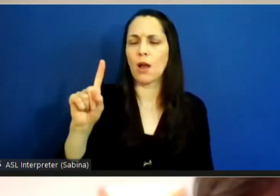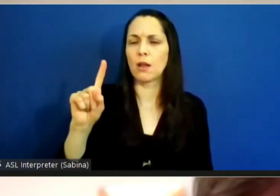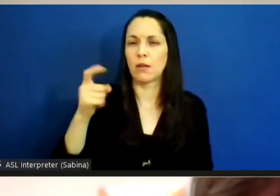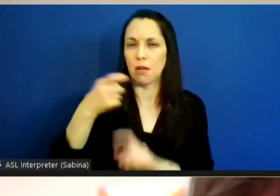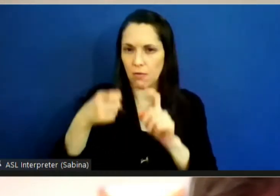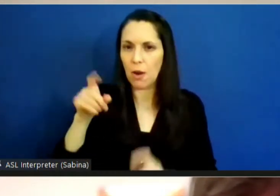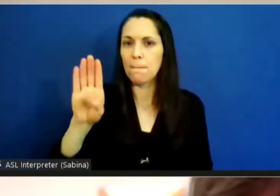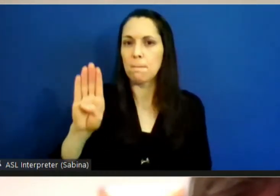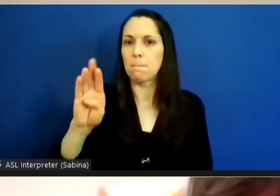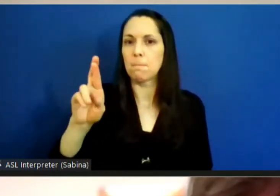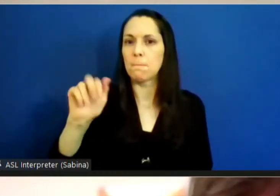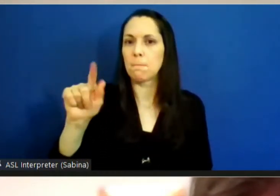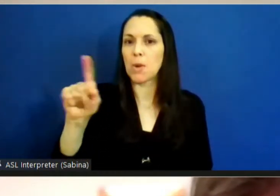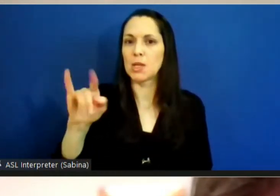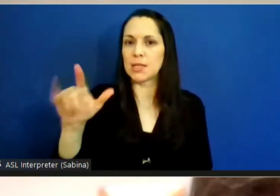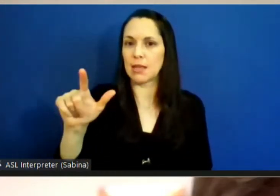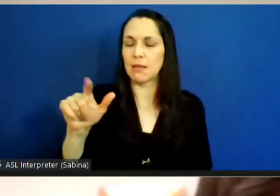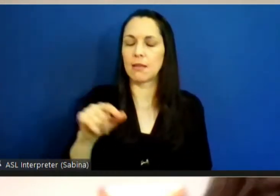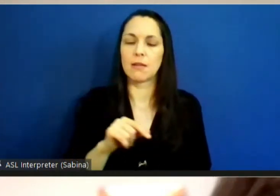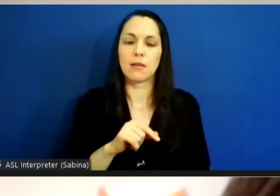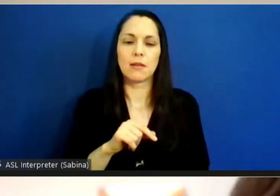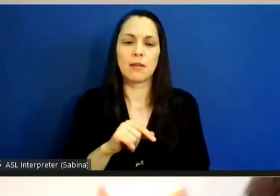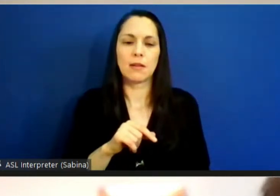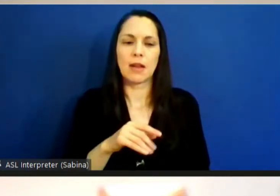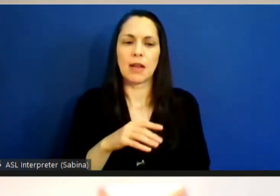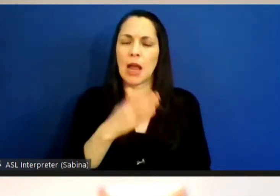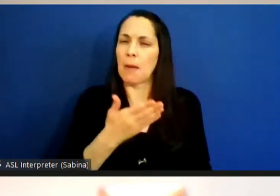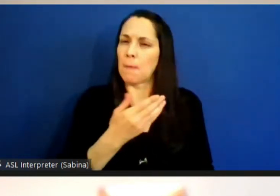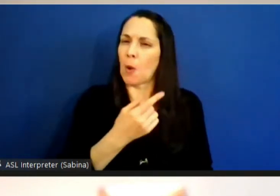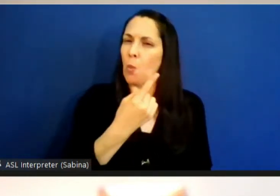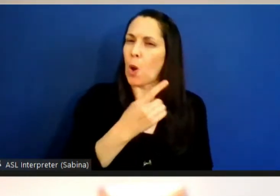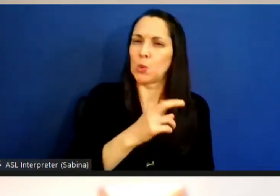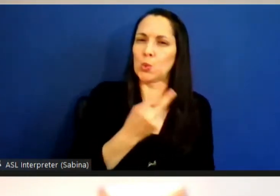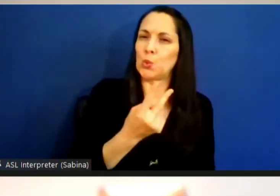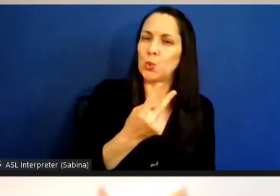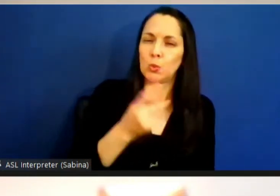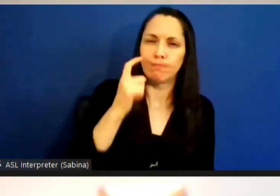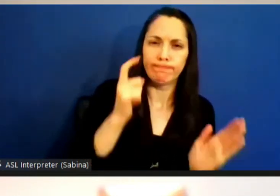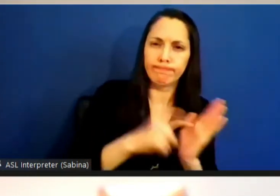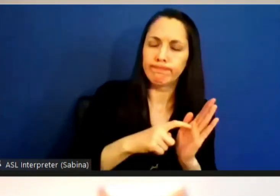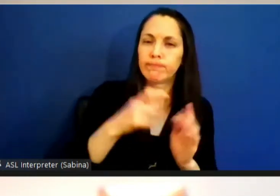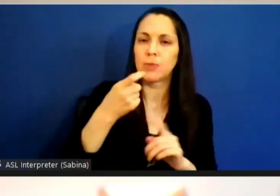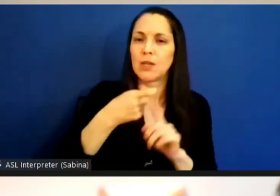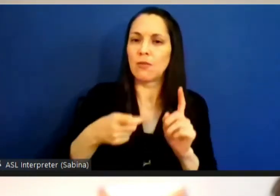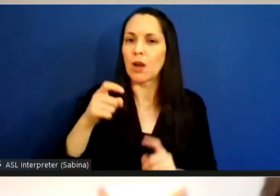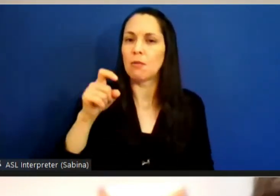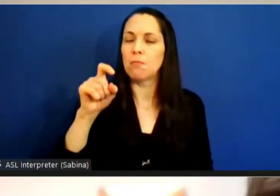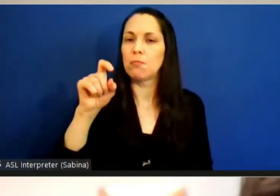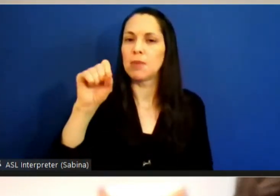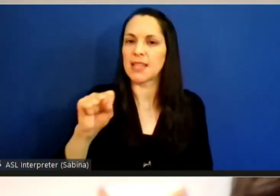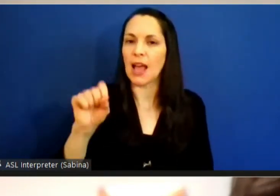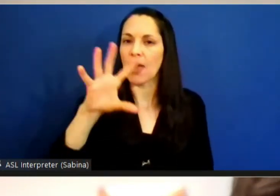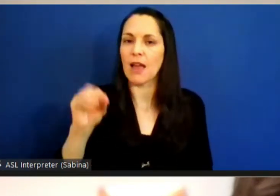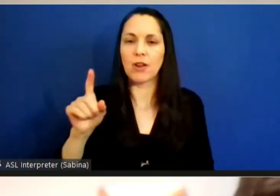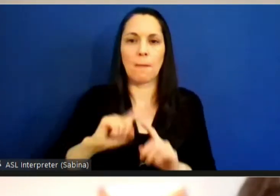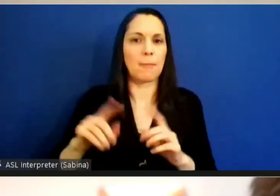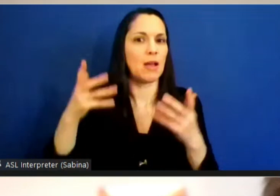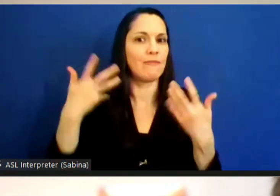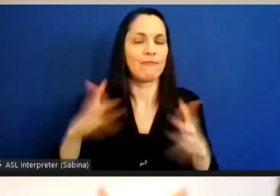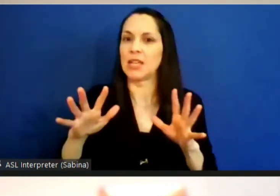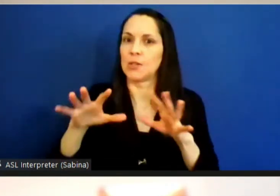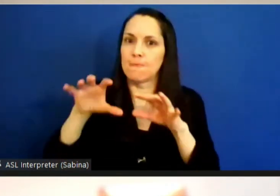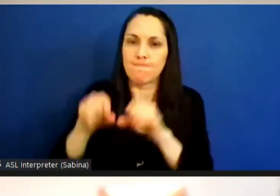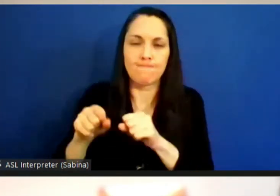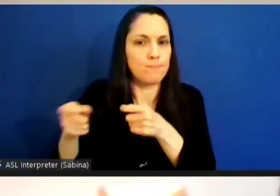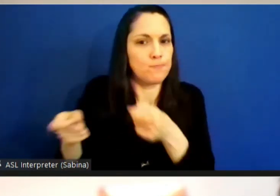may have been a case or two from South Africa, but they were contained, mitigated, and as far as I know,